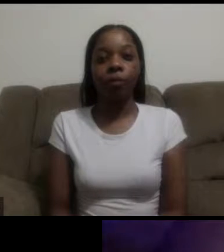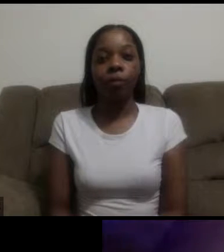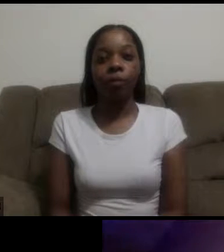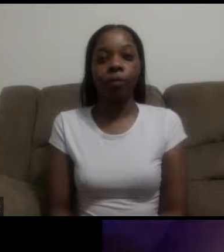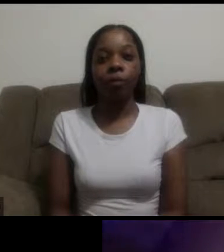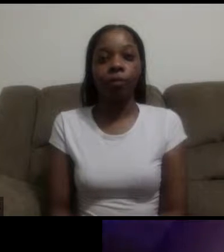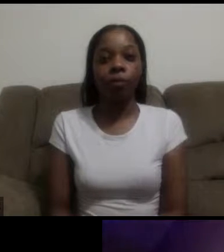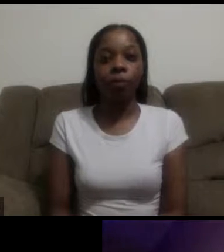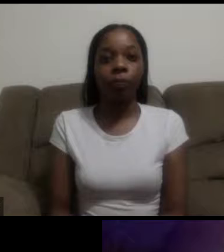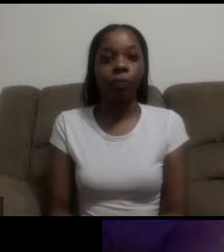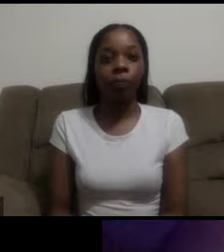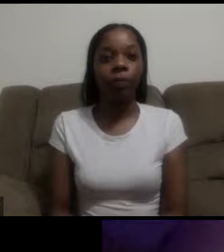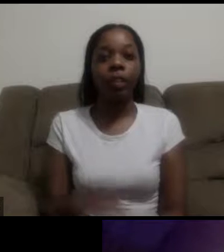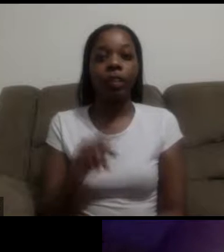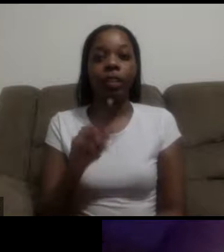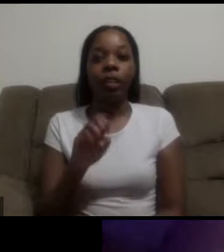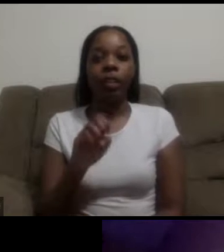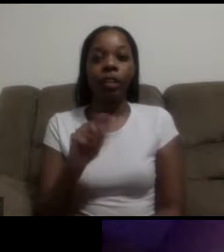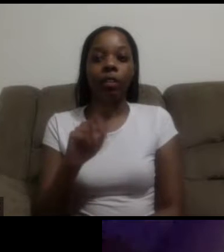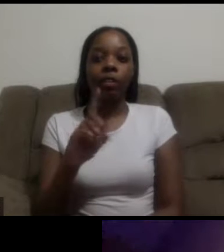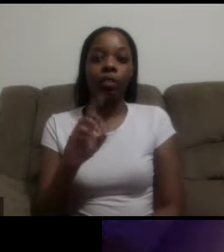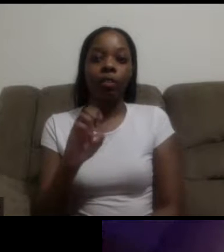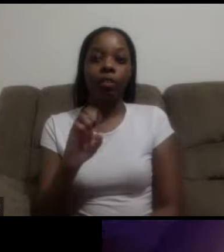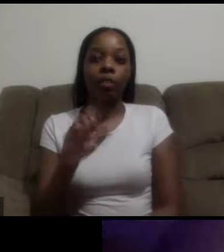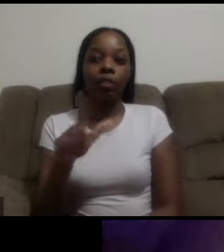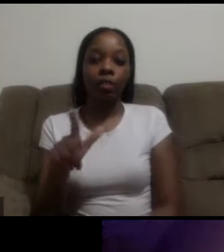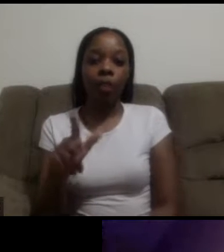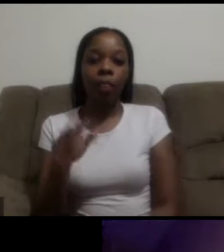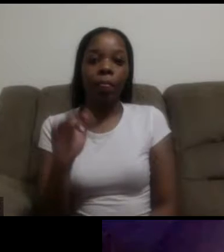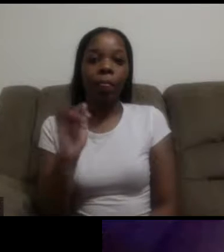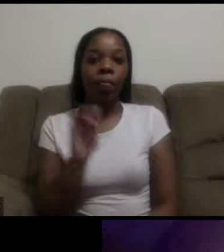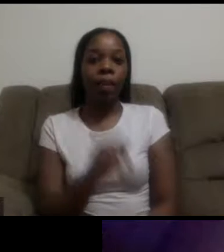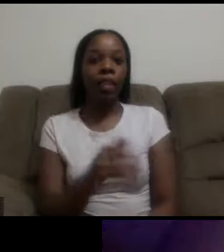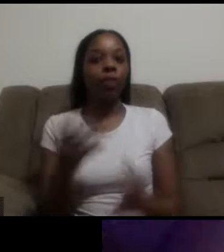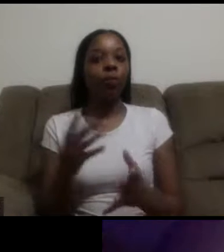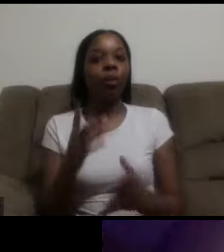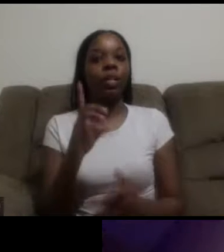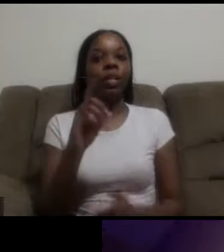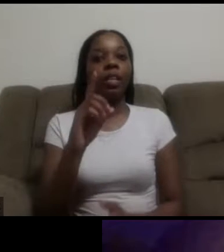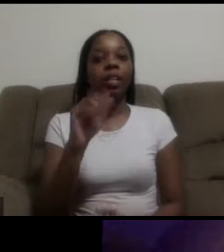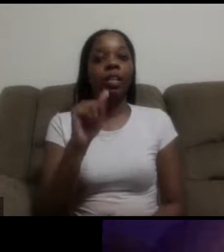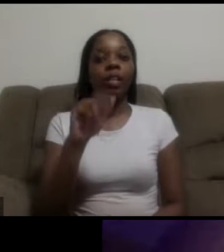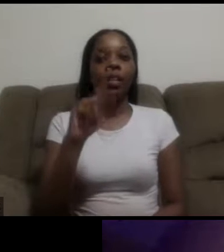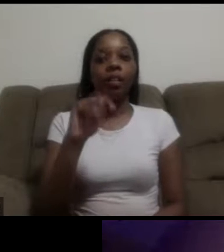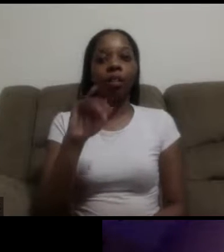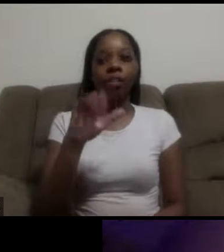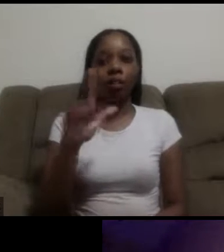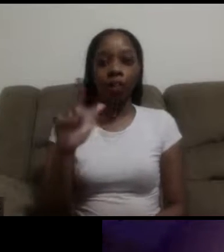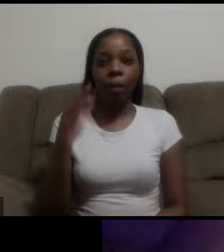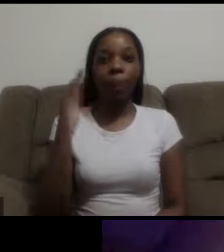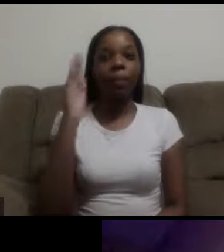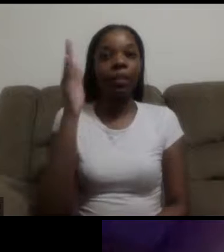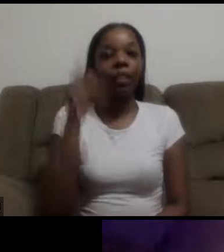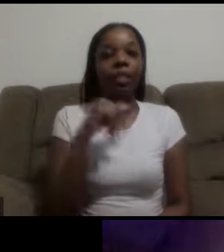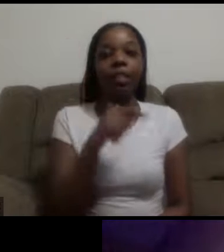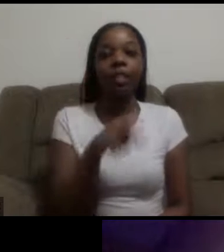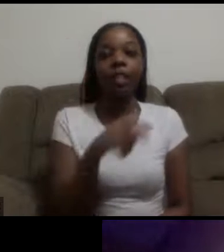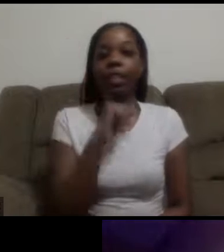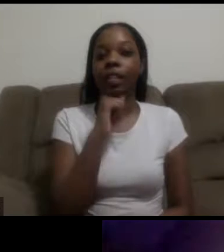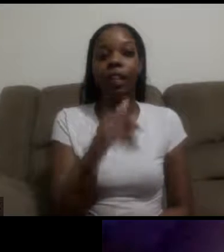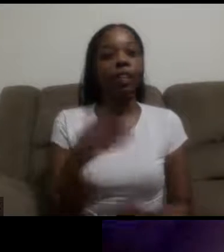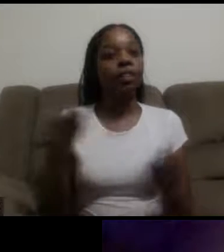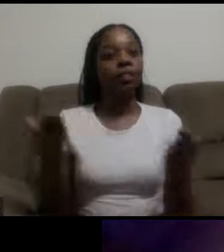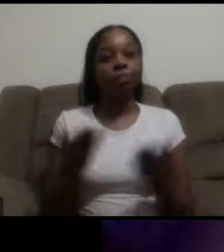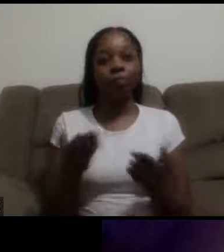Hey, Kendall. So that was the piece that Daniel presented, and Daniel isn't here. So I don't know if